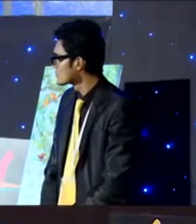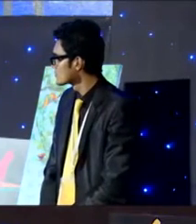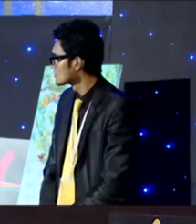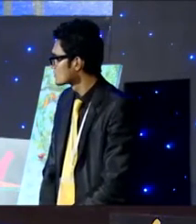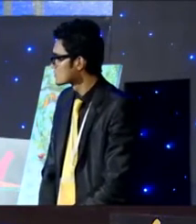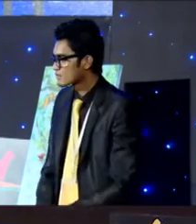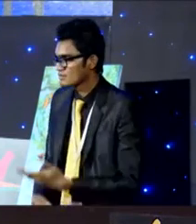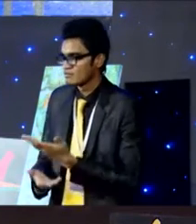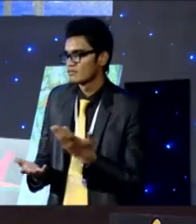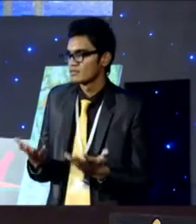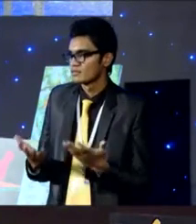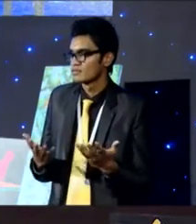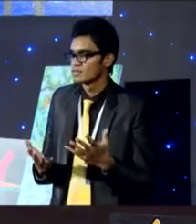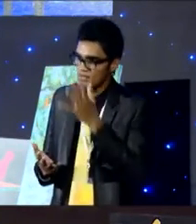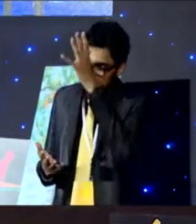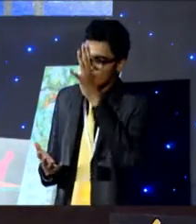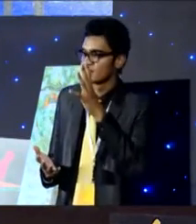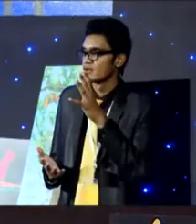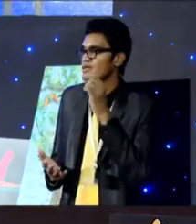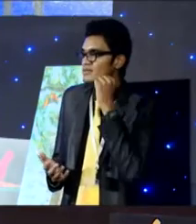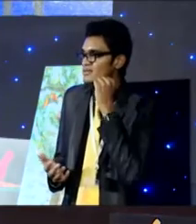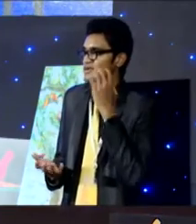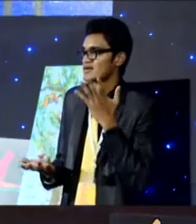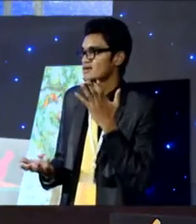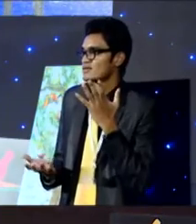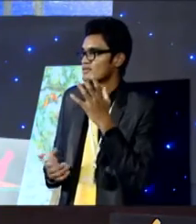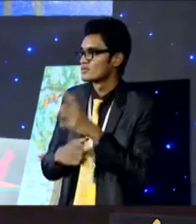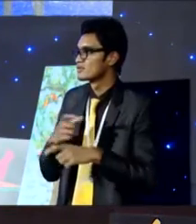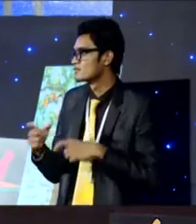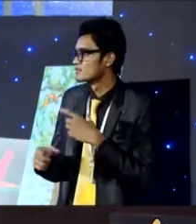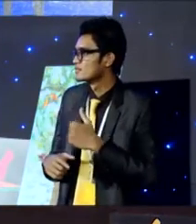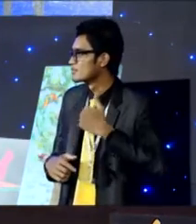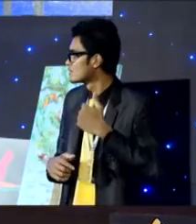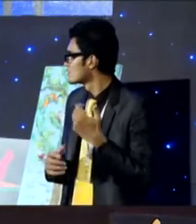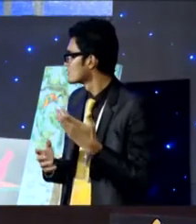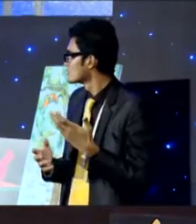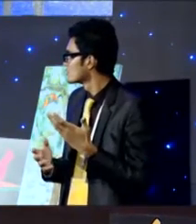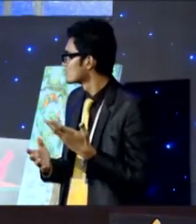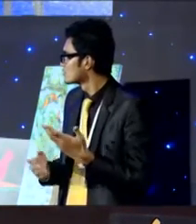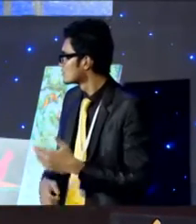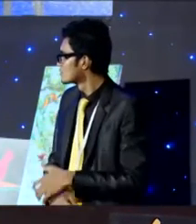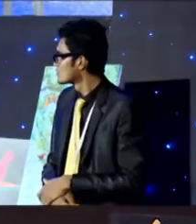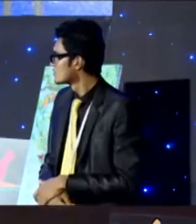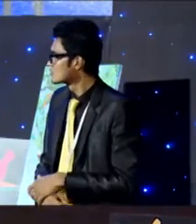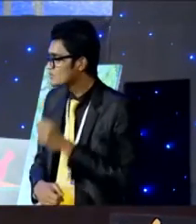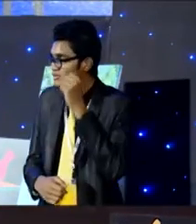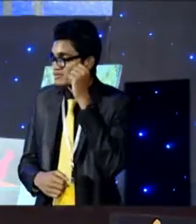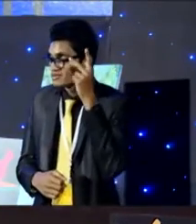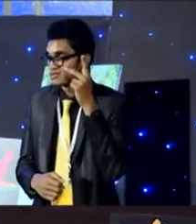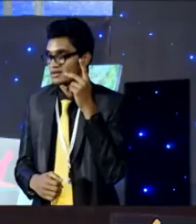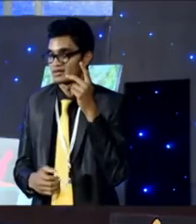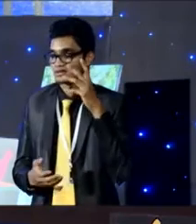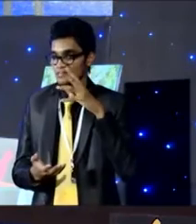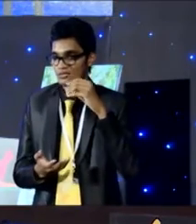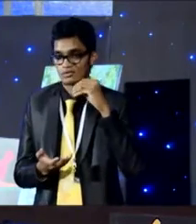as parents, as stakeholders, is to make people in positions of power understand that